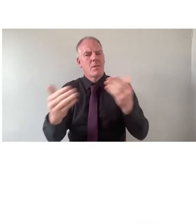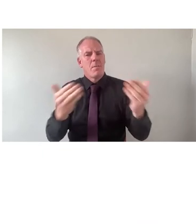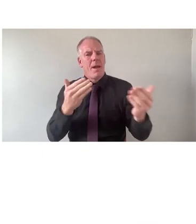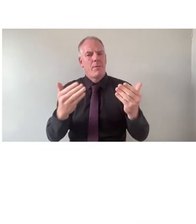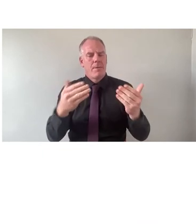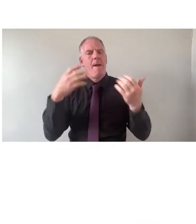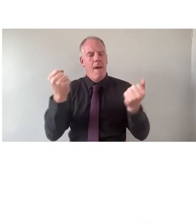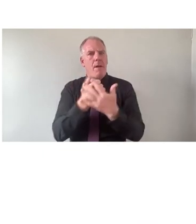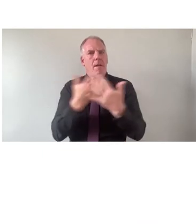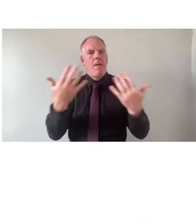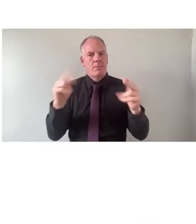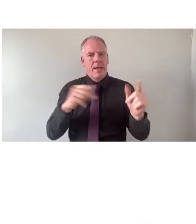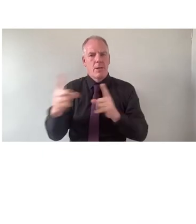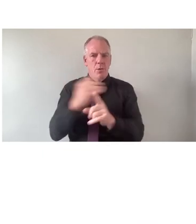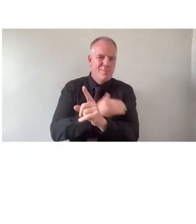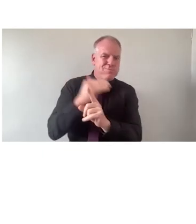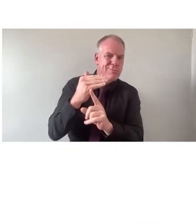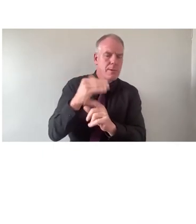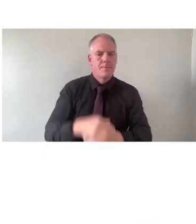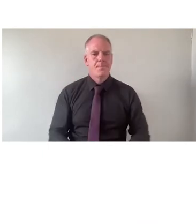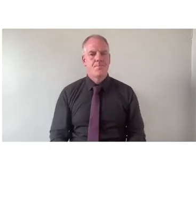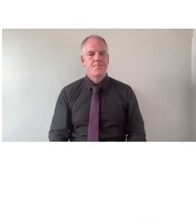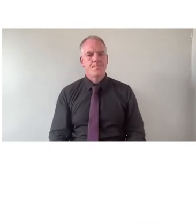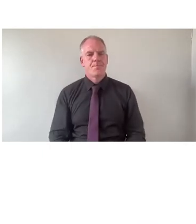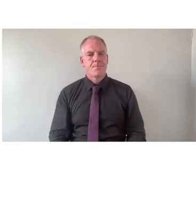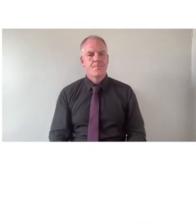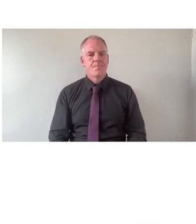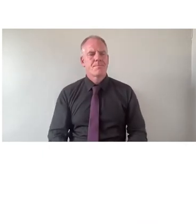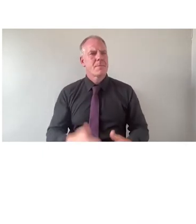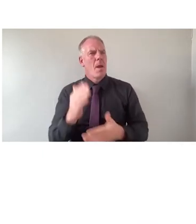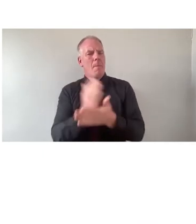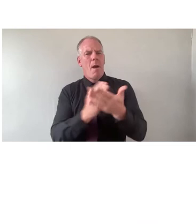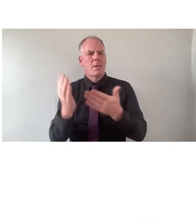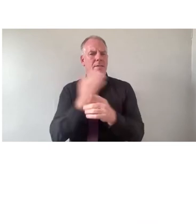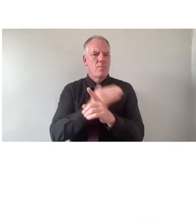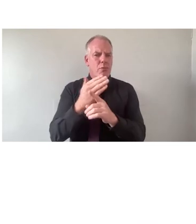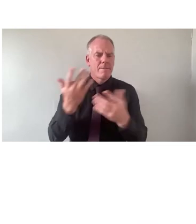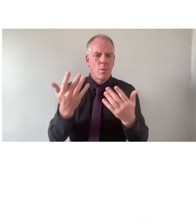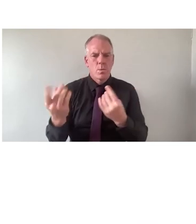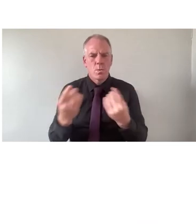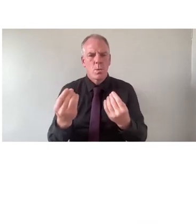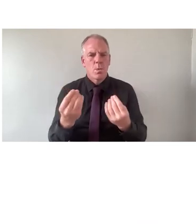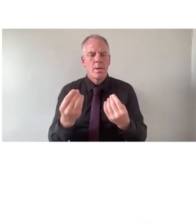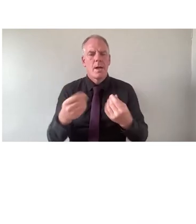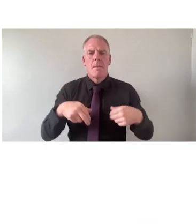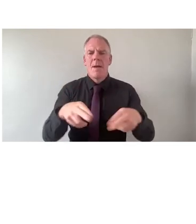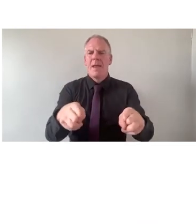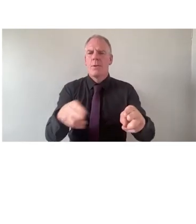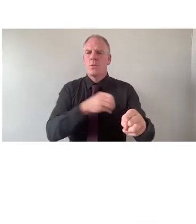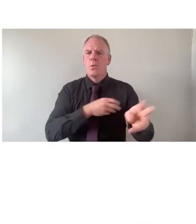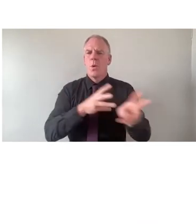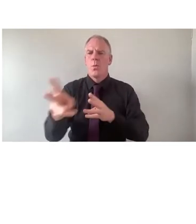scope clearly for improvement there. And I think as part of that then, the Pathways to Work